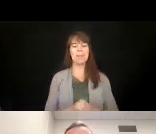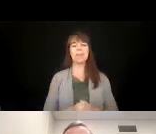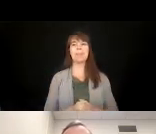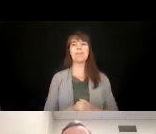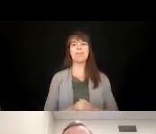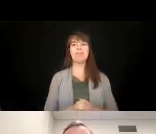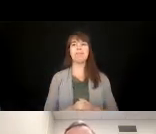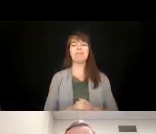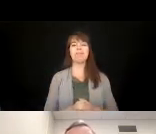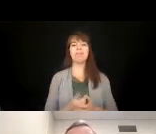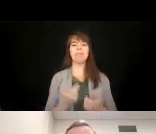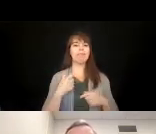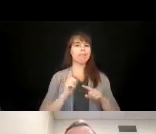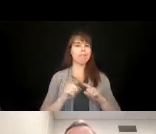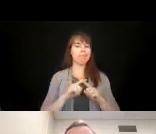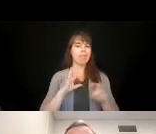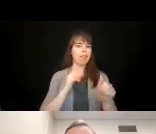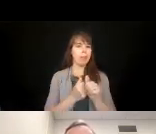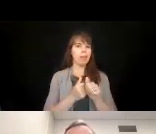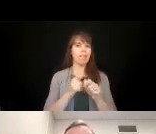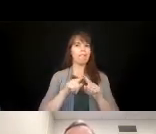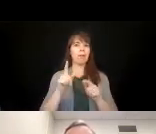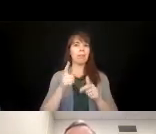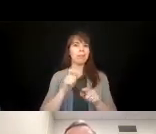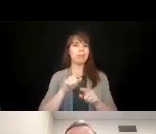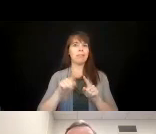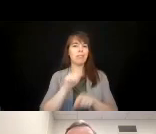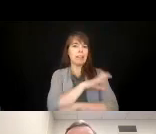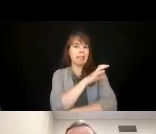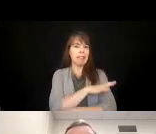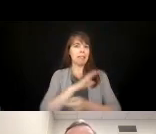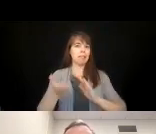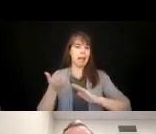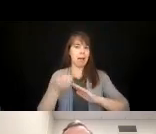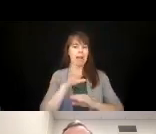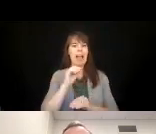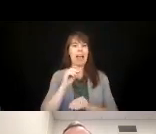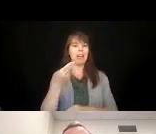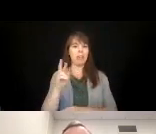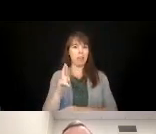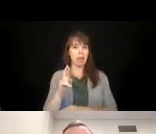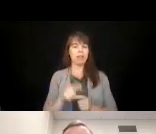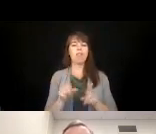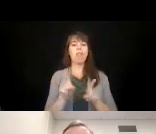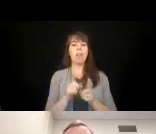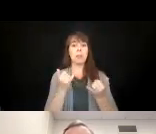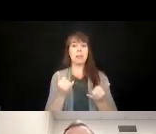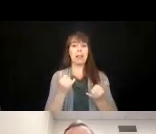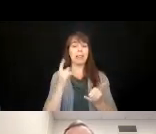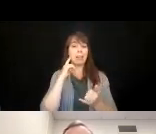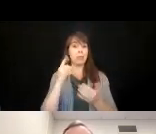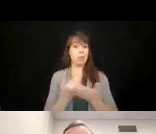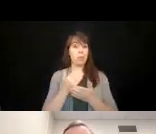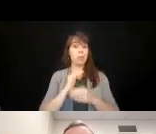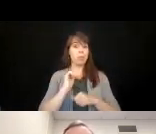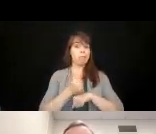In addition to the various updates from clinical operations and human resources, today we will also hear about an exciting new hospital initiative